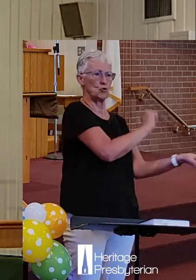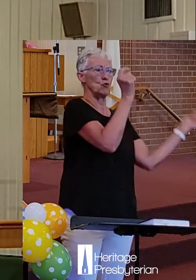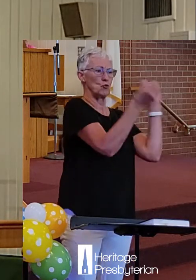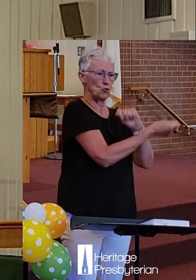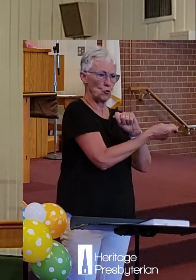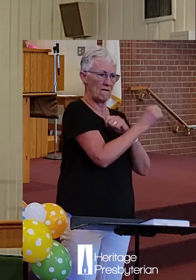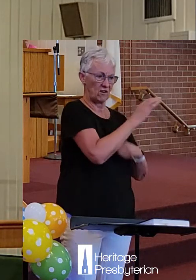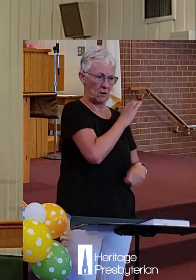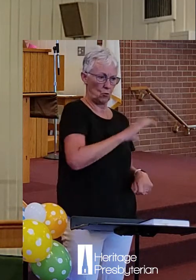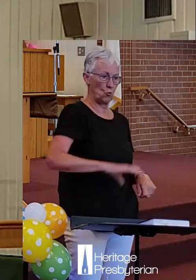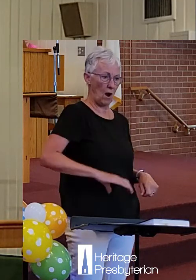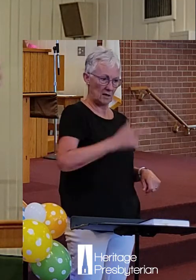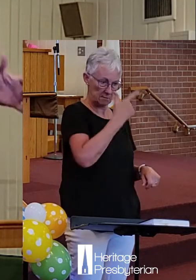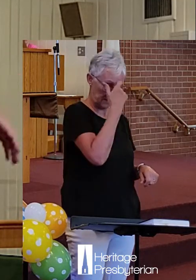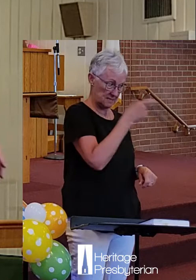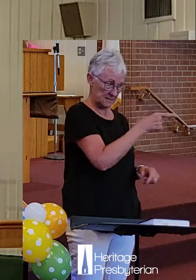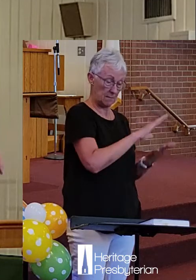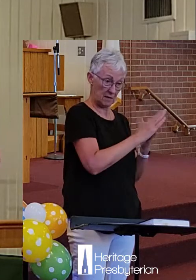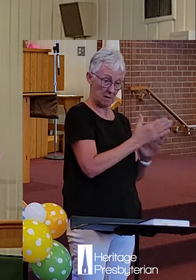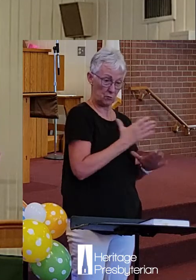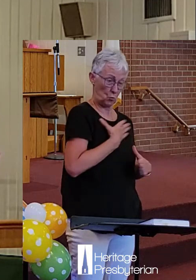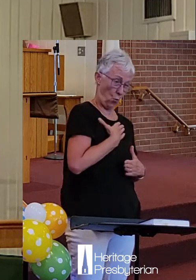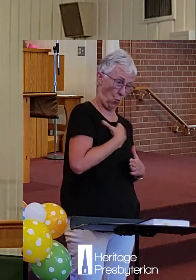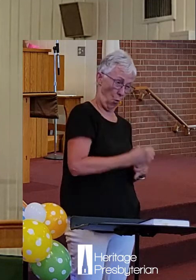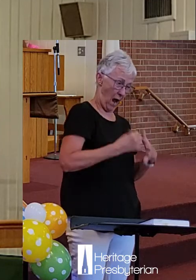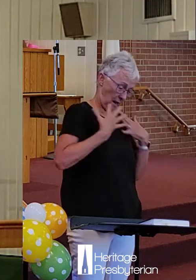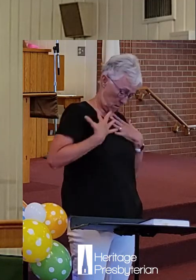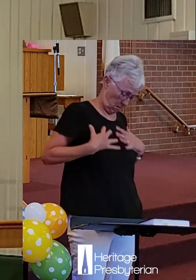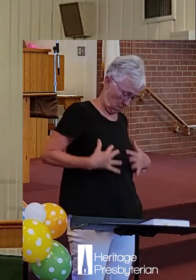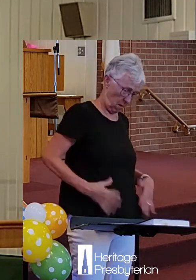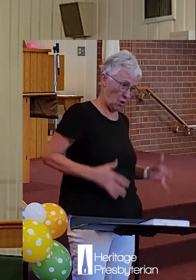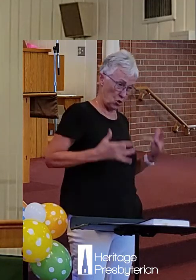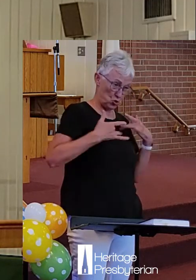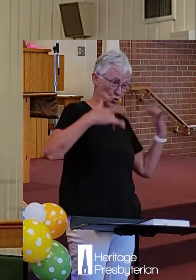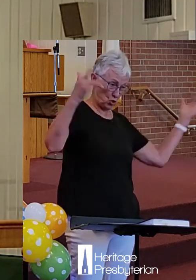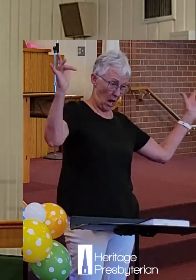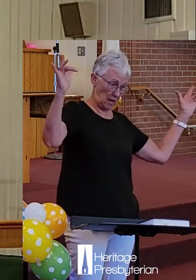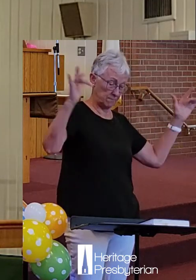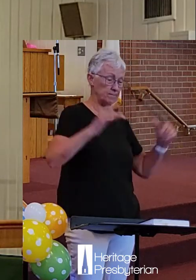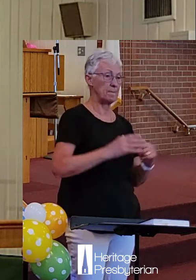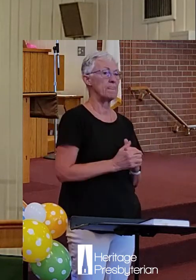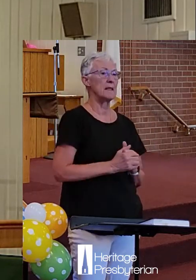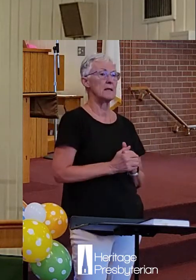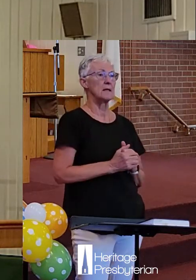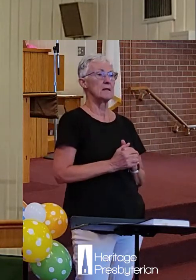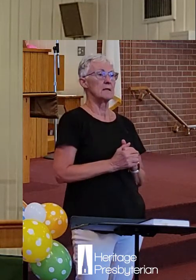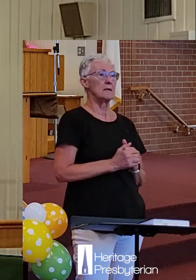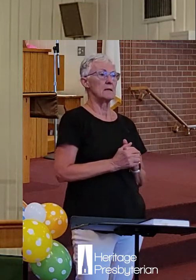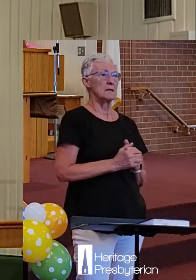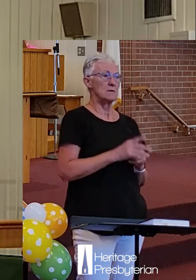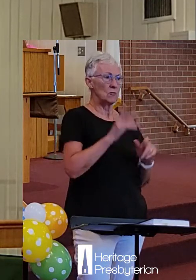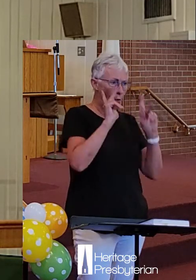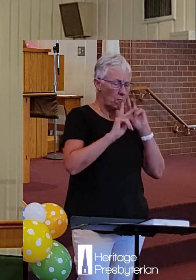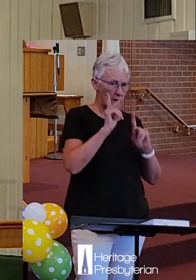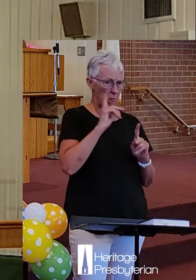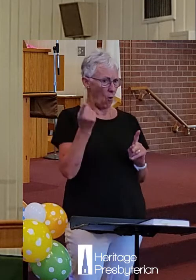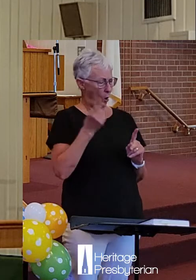And even though we hear it 100 times, it always seems a surprise to its witnesses, a human